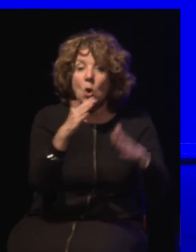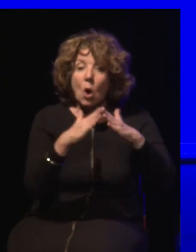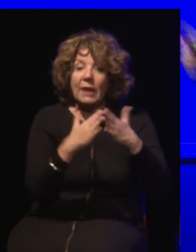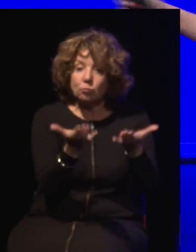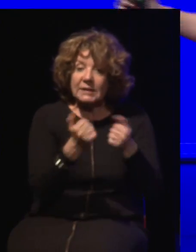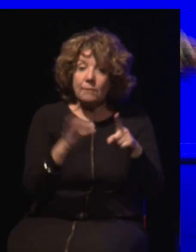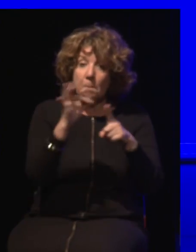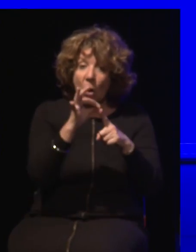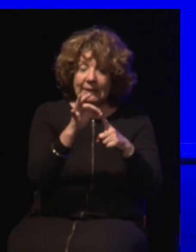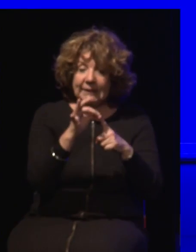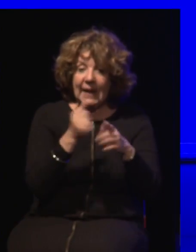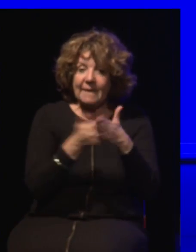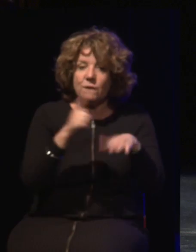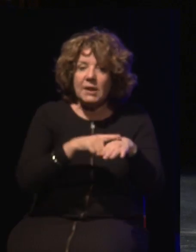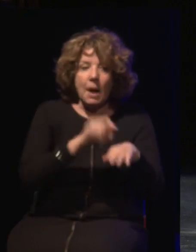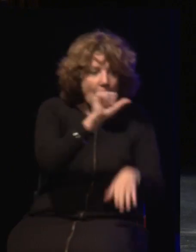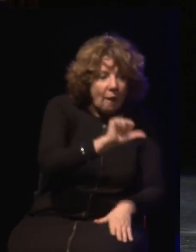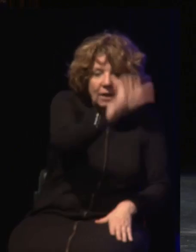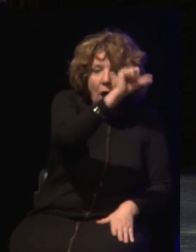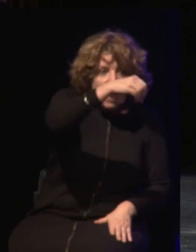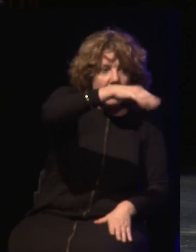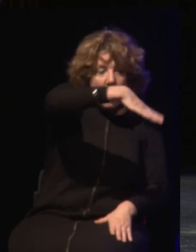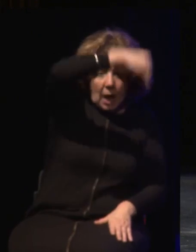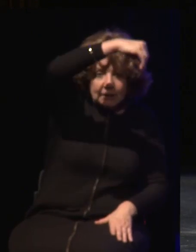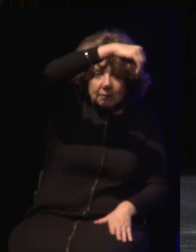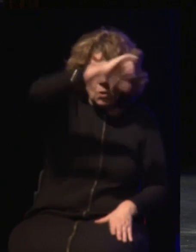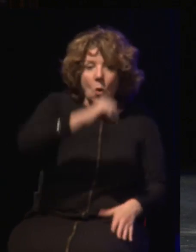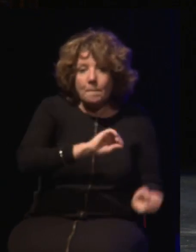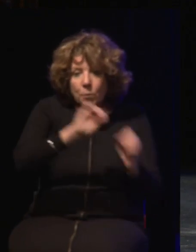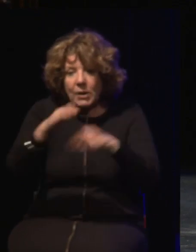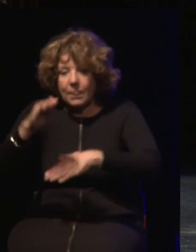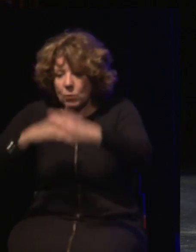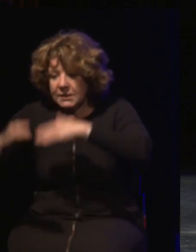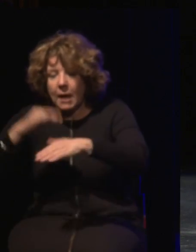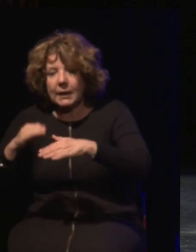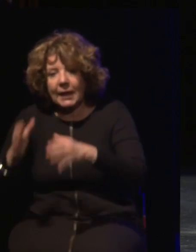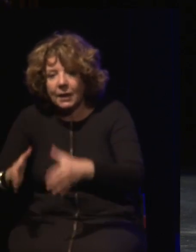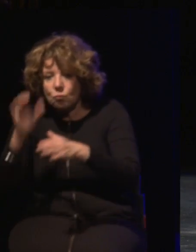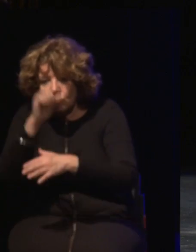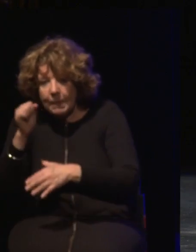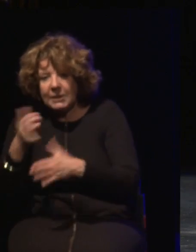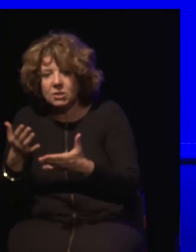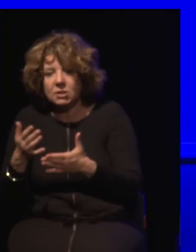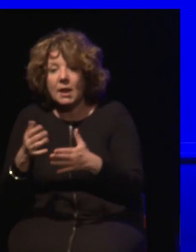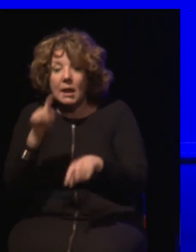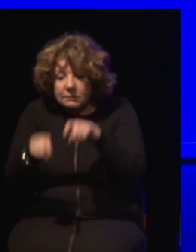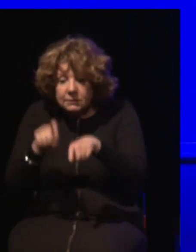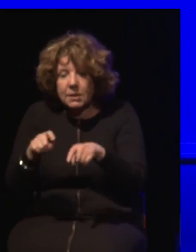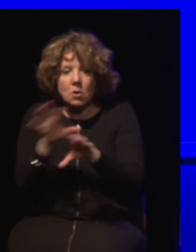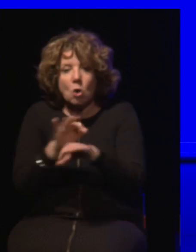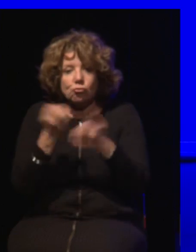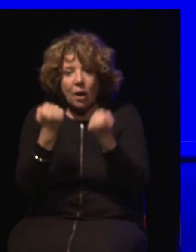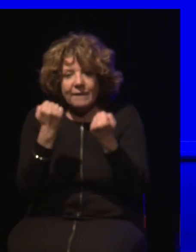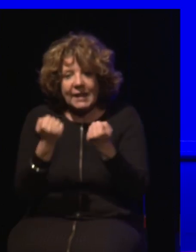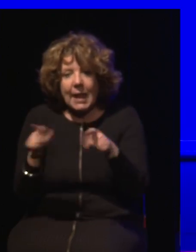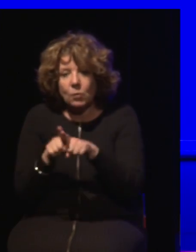lights, put out the recycling bin, cycled instead of drove, and used reusable shopping bags.